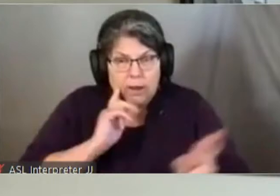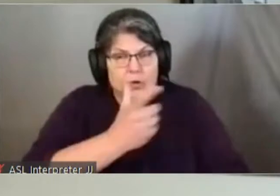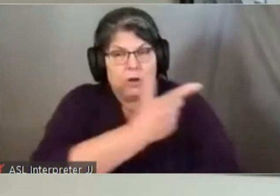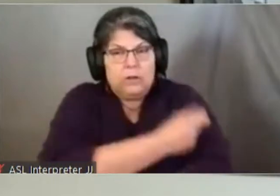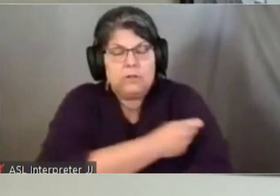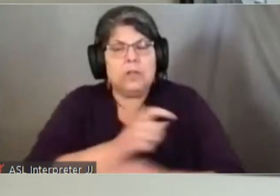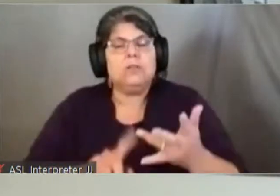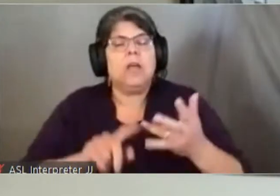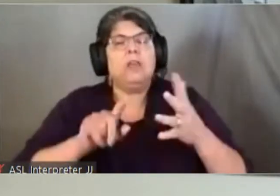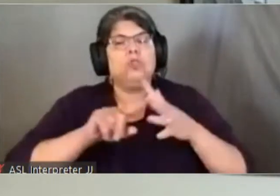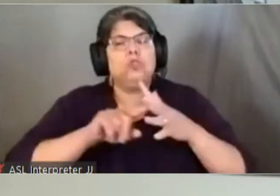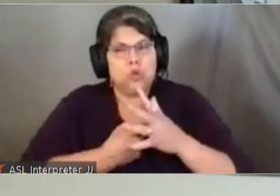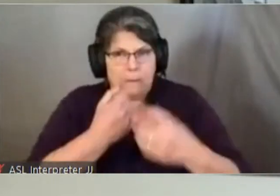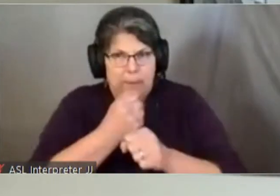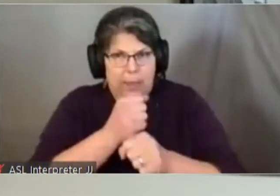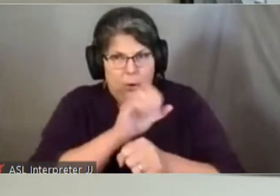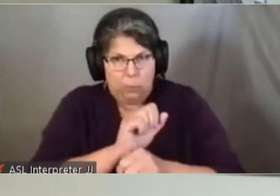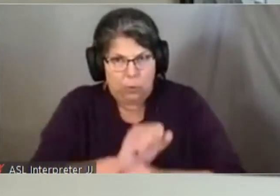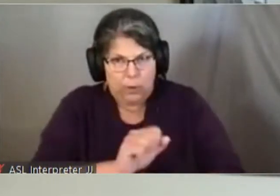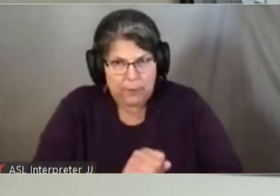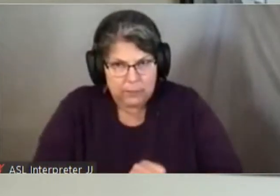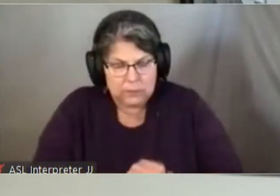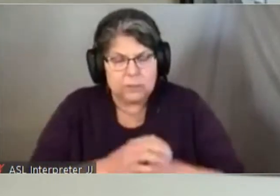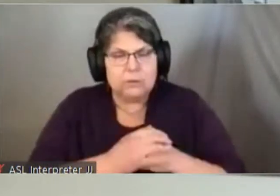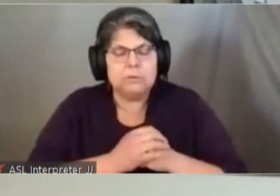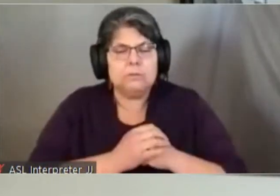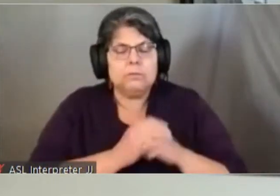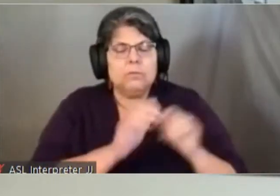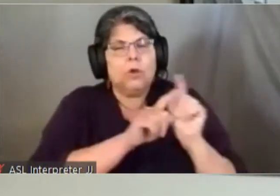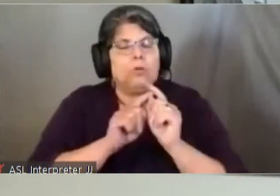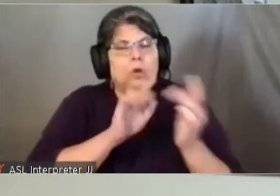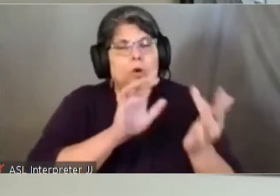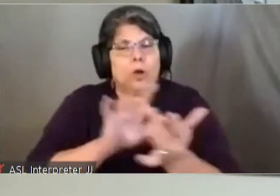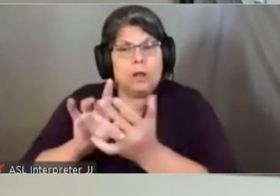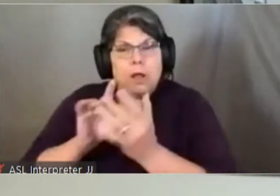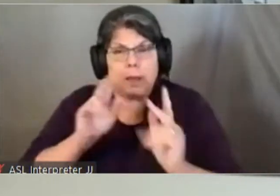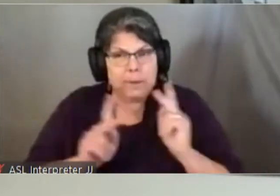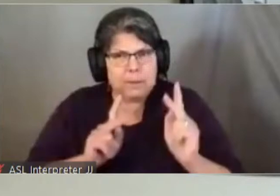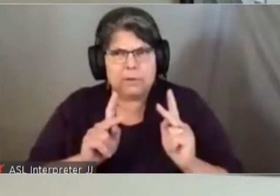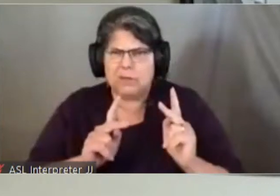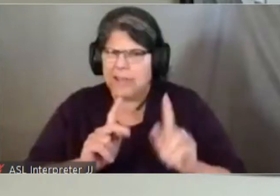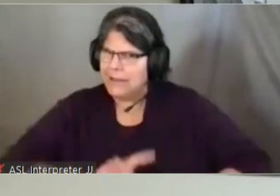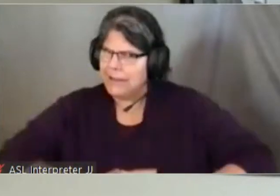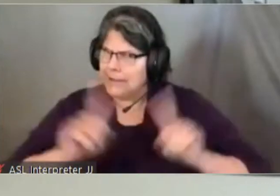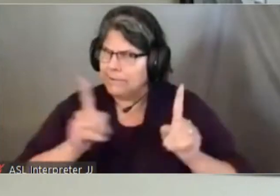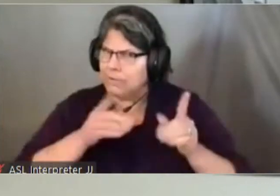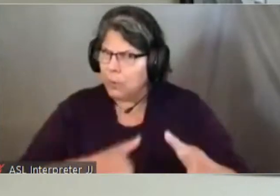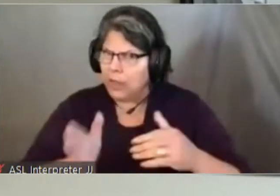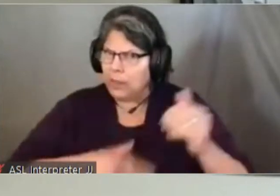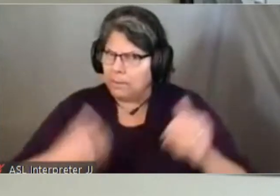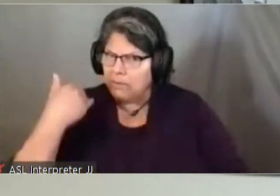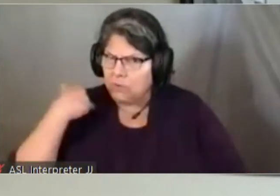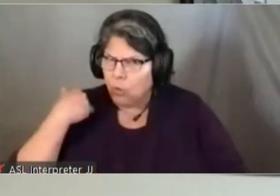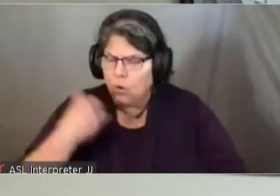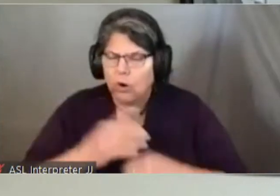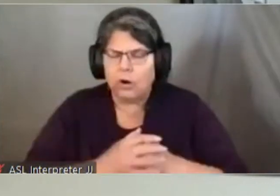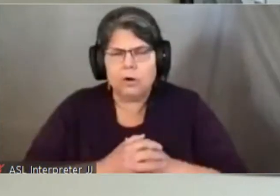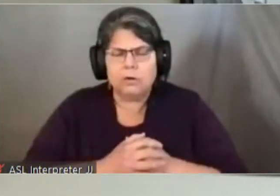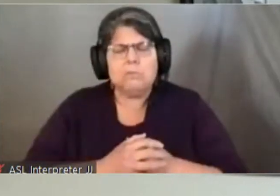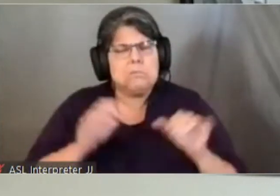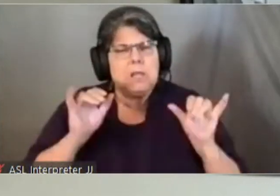appointments. We are also reaching out to the public in many new ways. We're going to continue